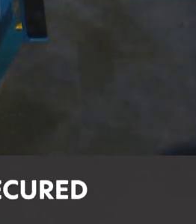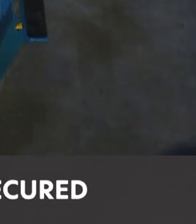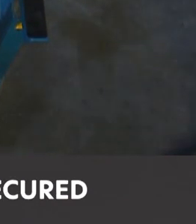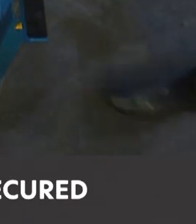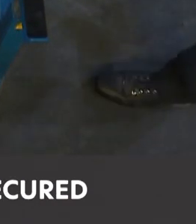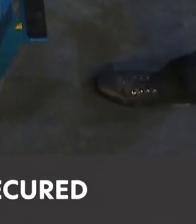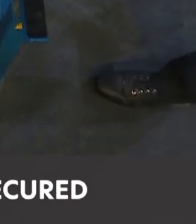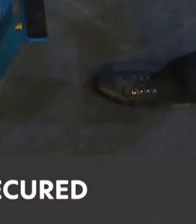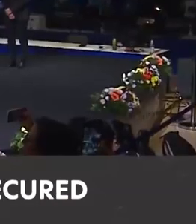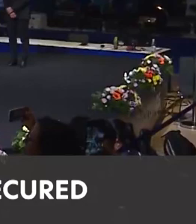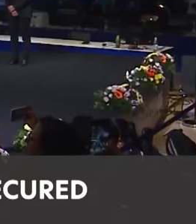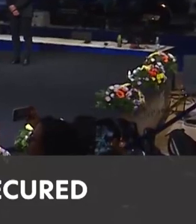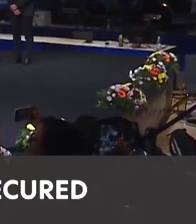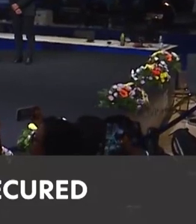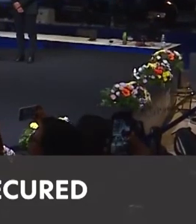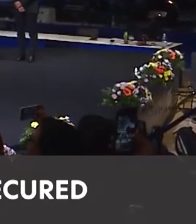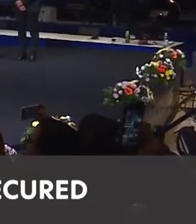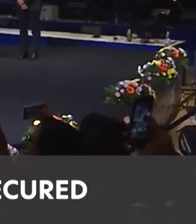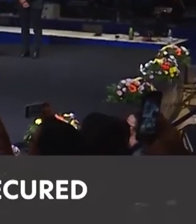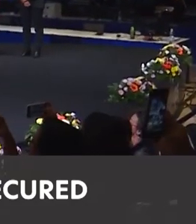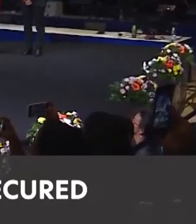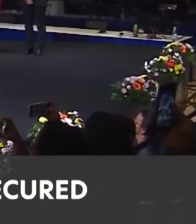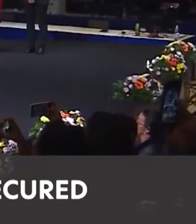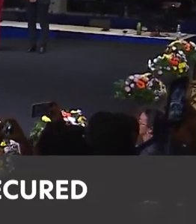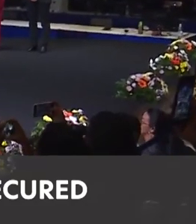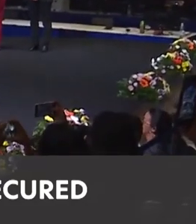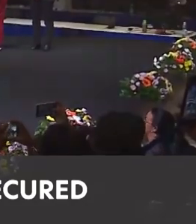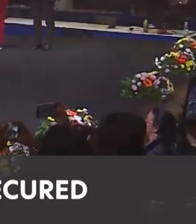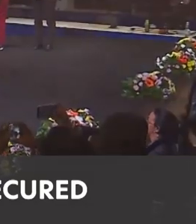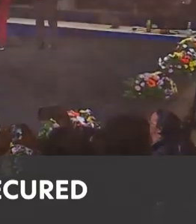The Asian record has been broken.